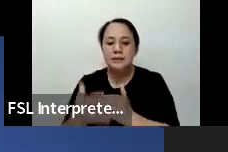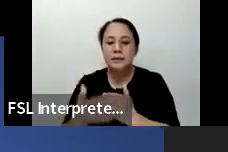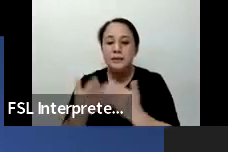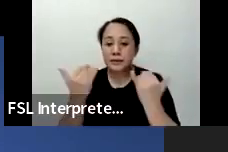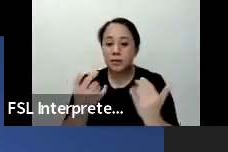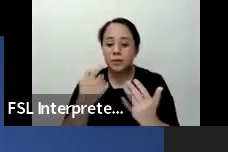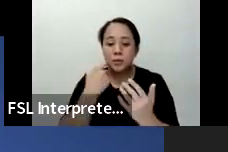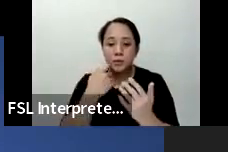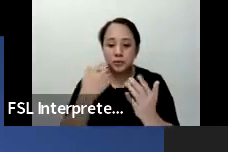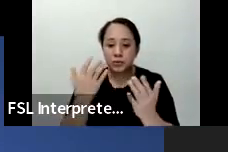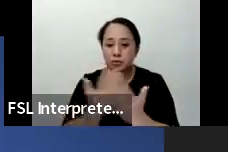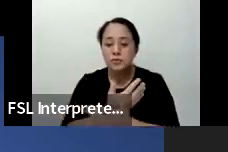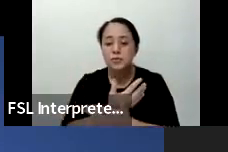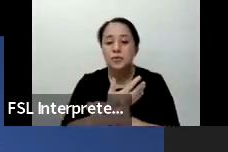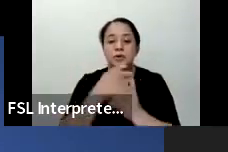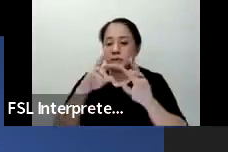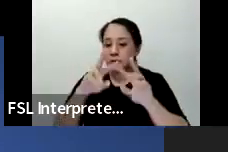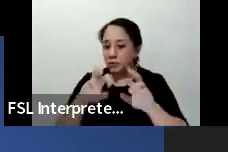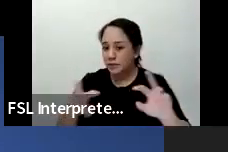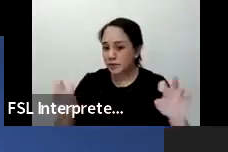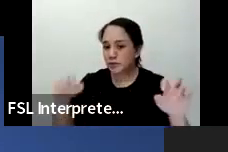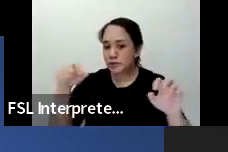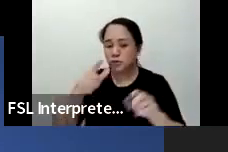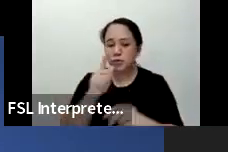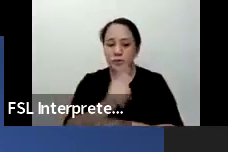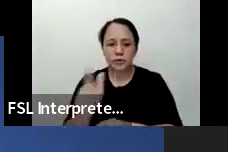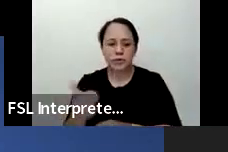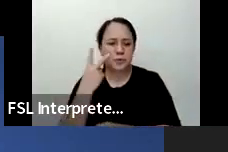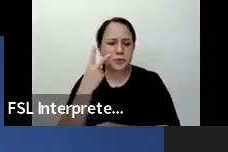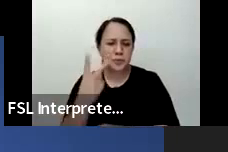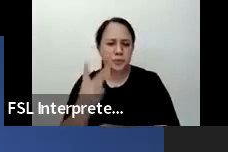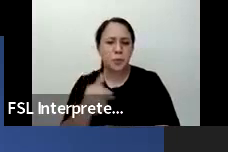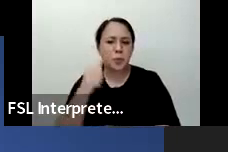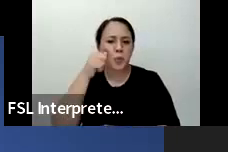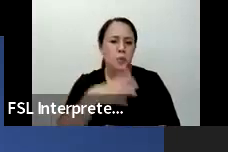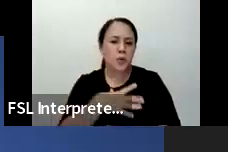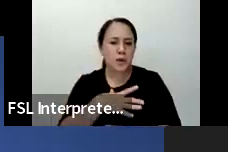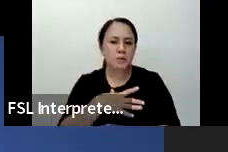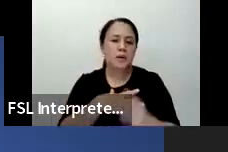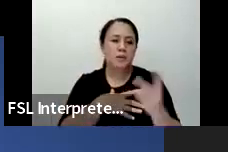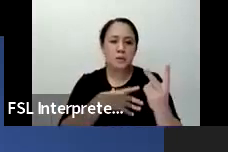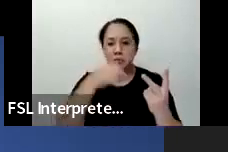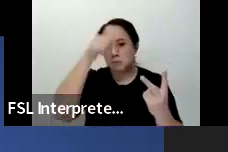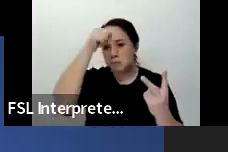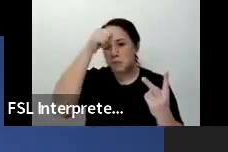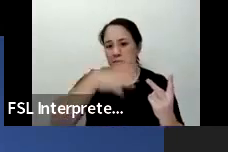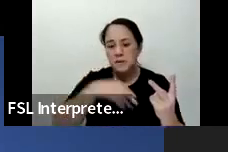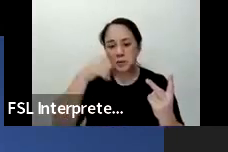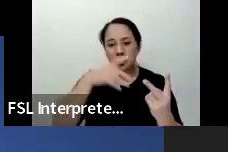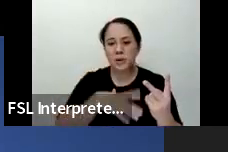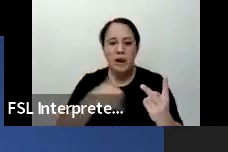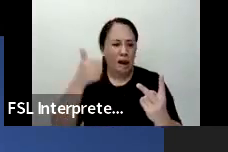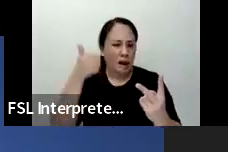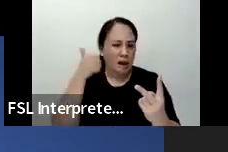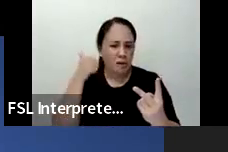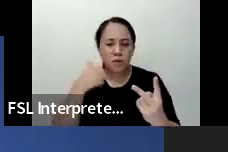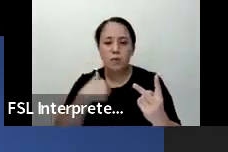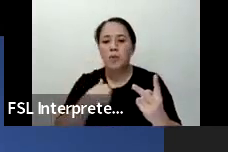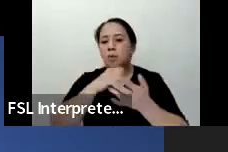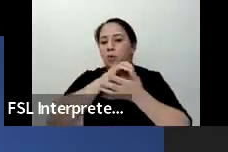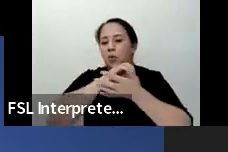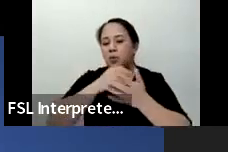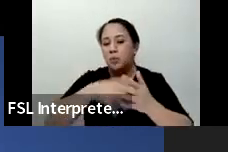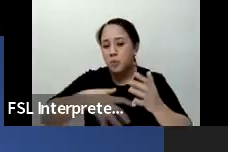in 2020, wherein they looked at the women and couples' reasons why they would forego or delay pregnancy during the